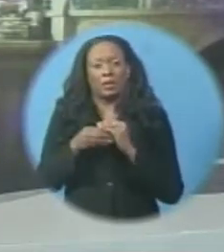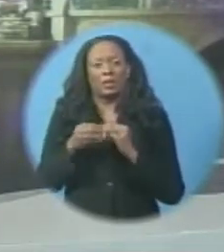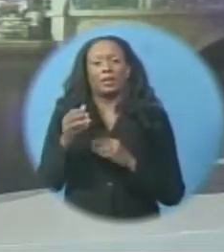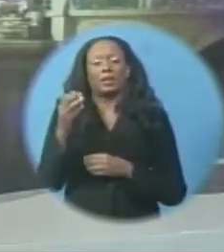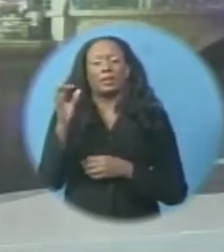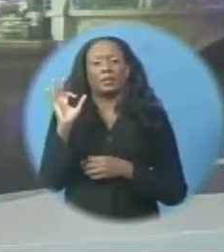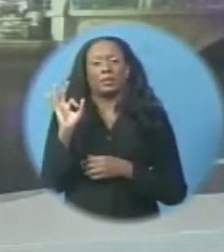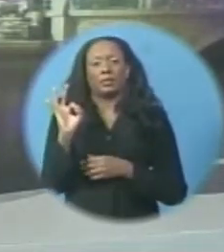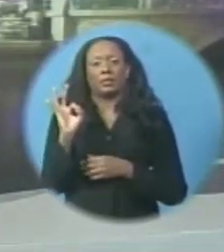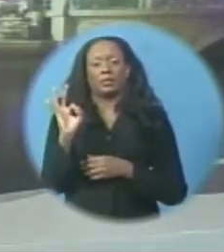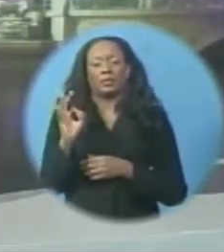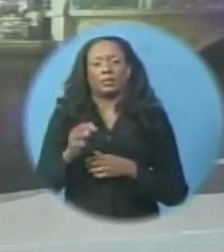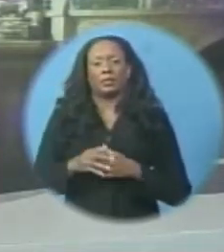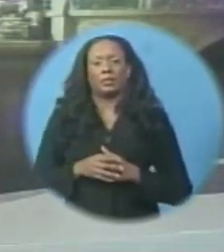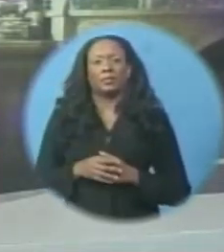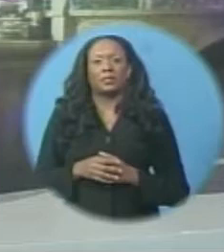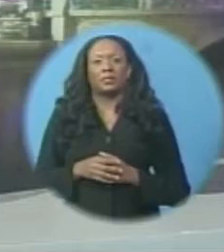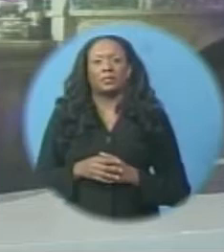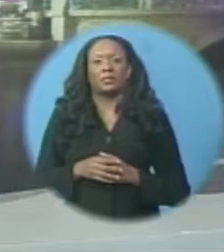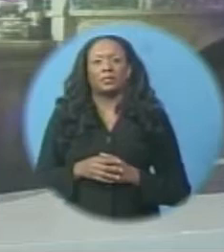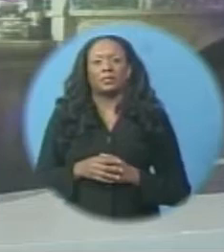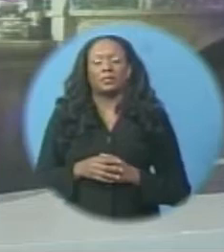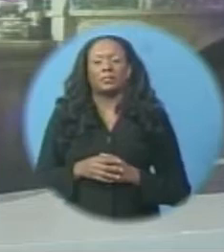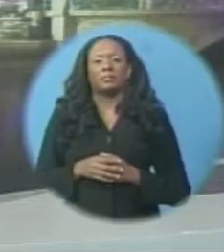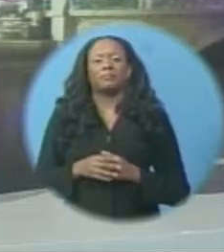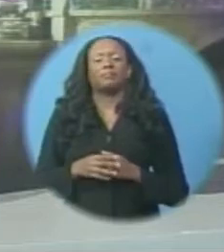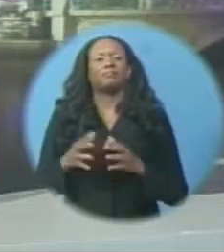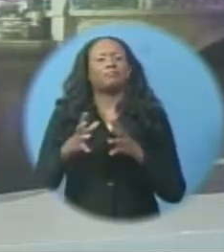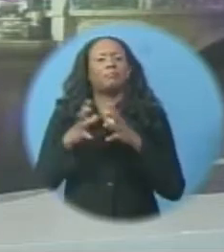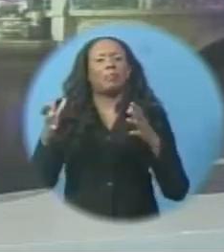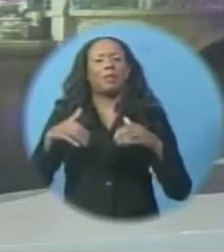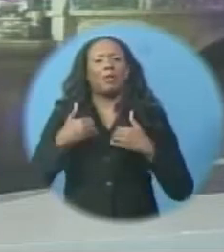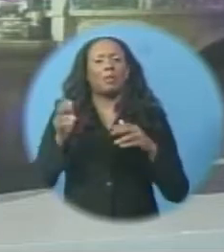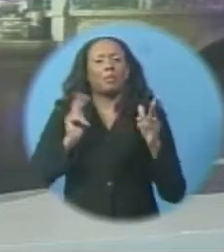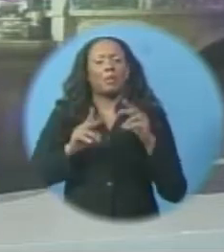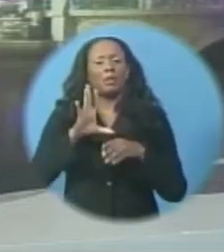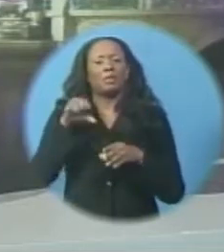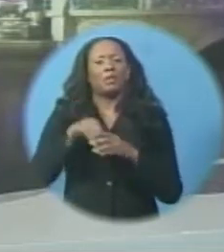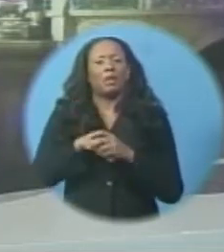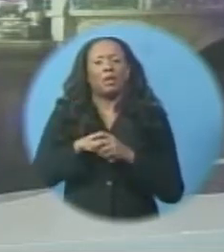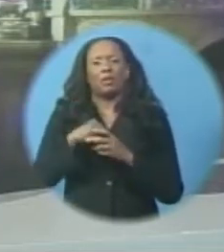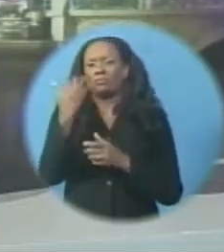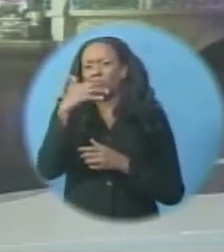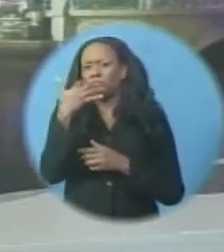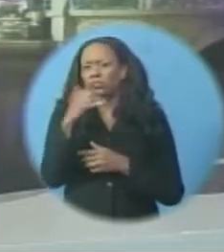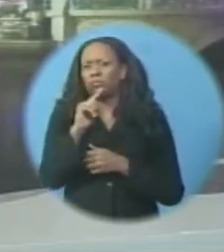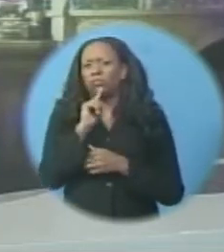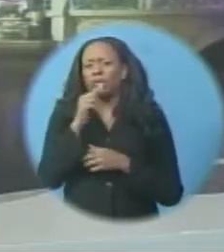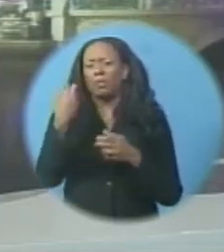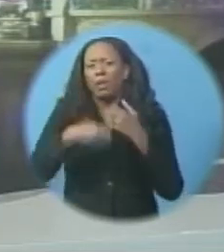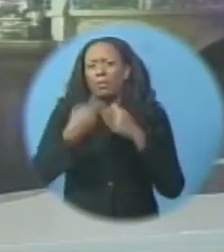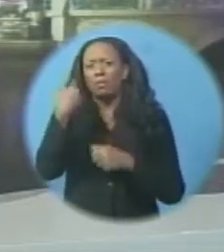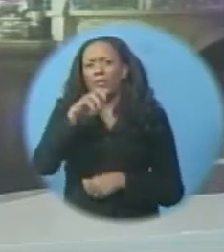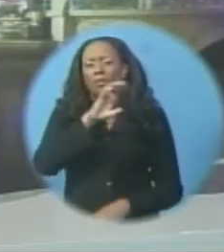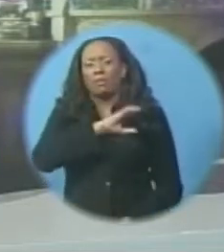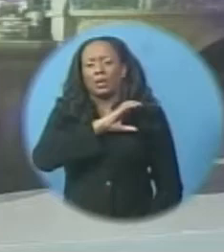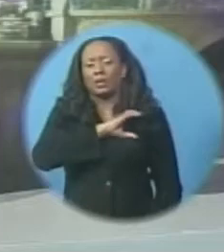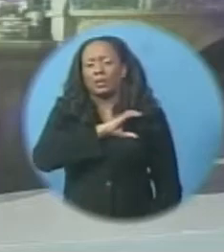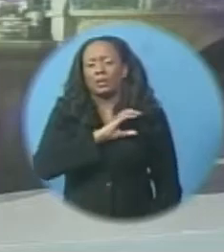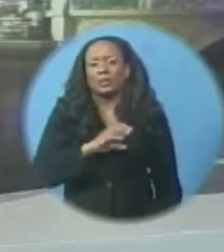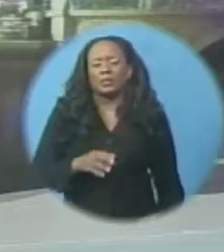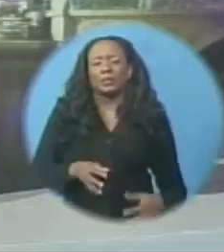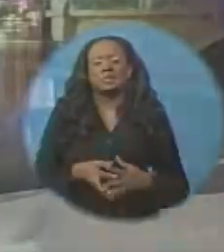incident. The high number of young people involved in drugs continues to be a concern for the Royal Barbados Police